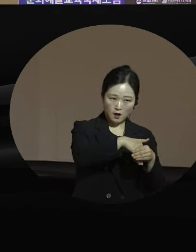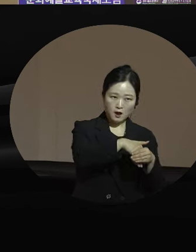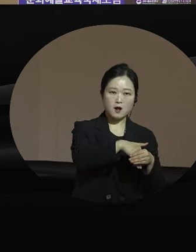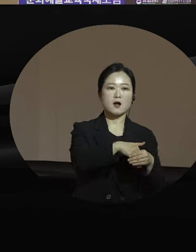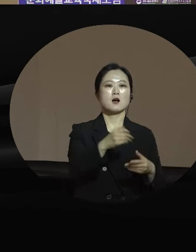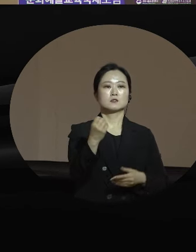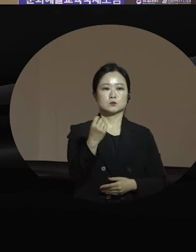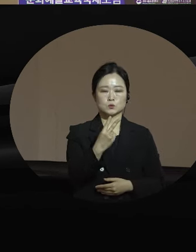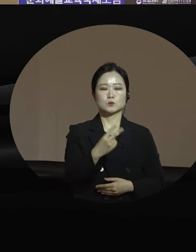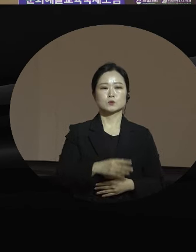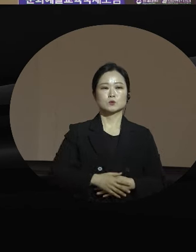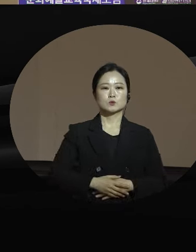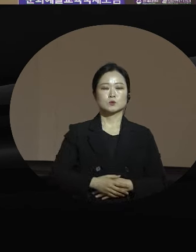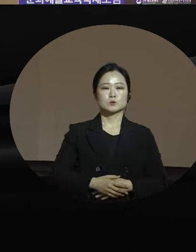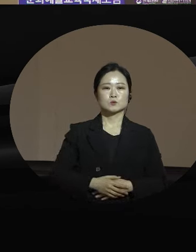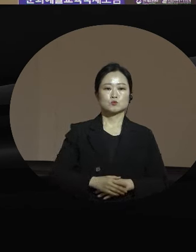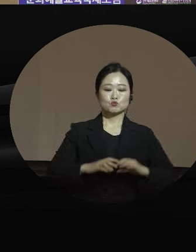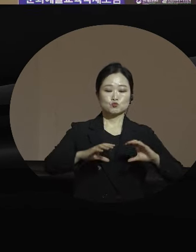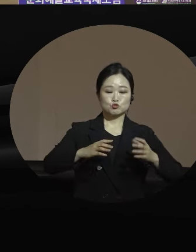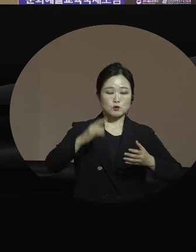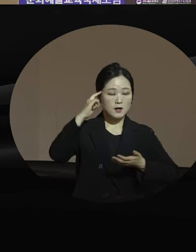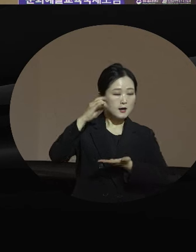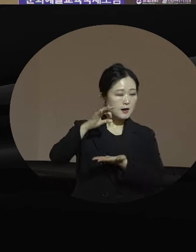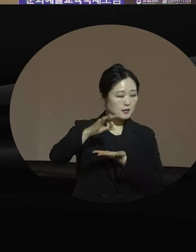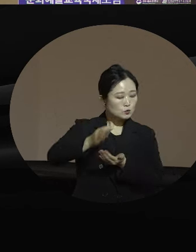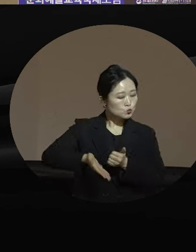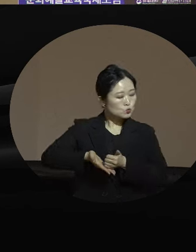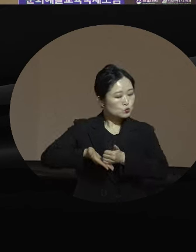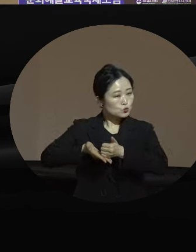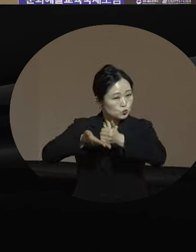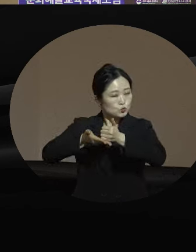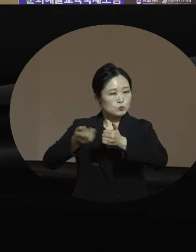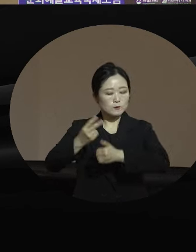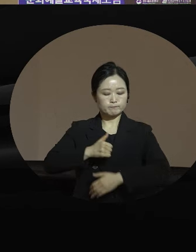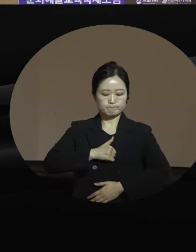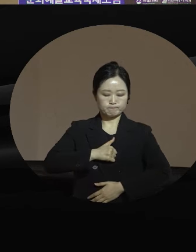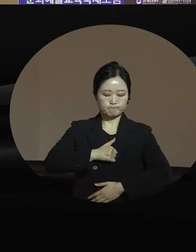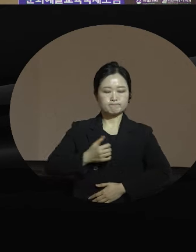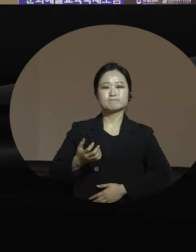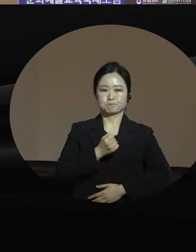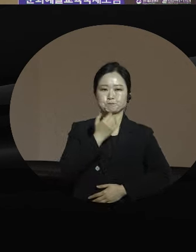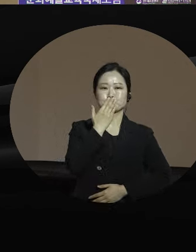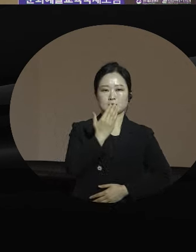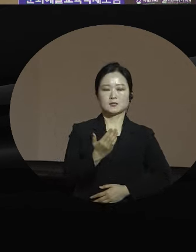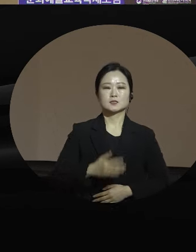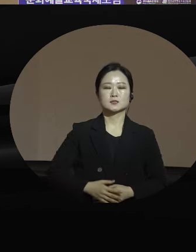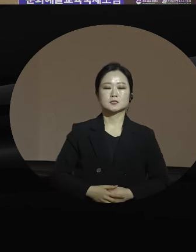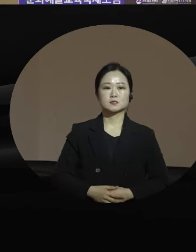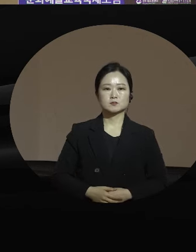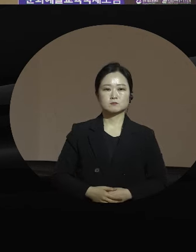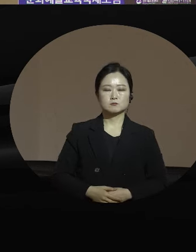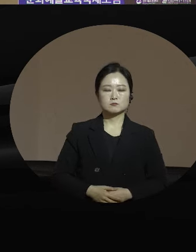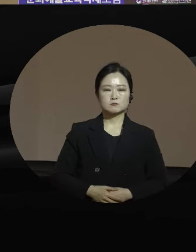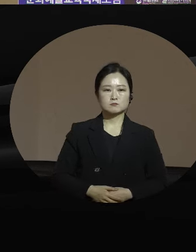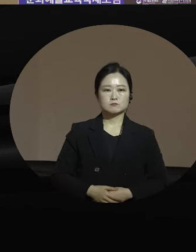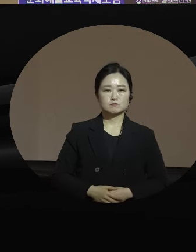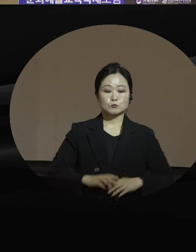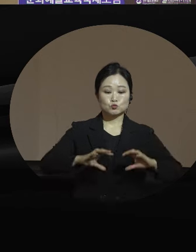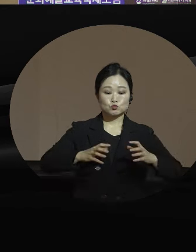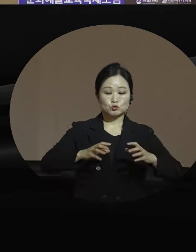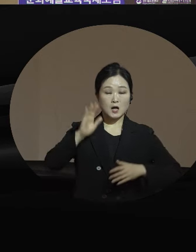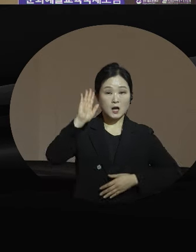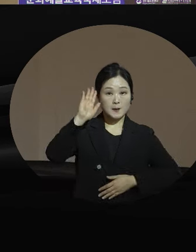value. We aim to create the young generation that values, thinks, and believes in the future of